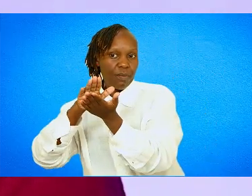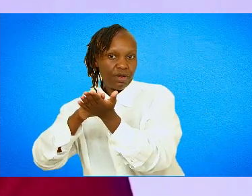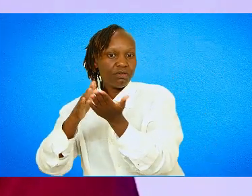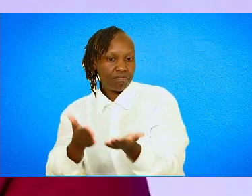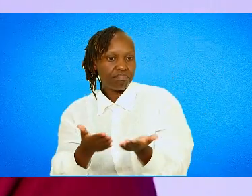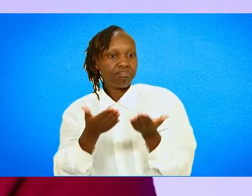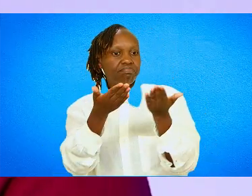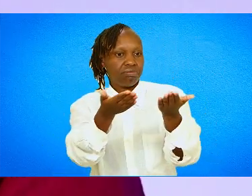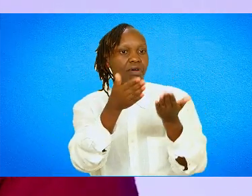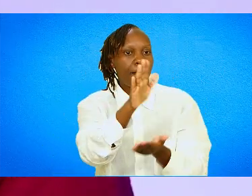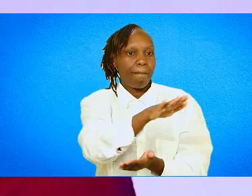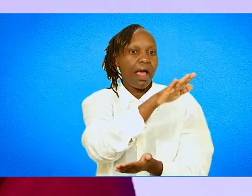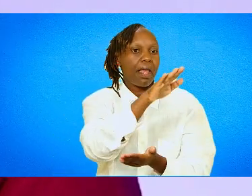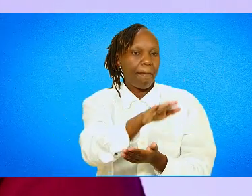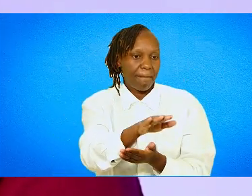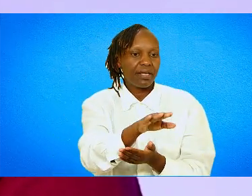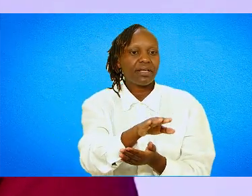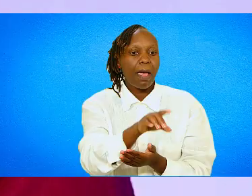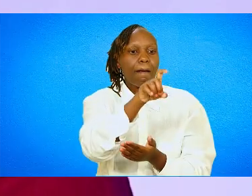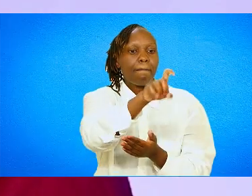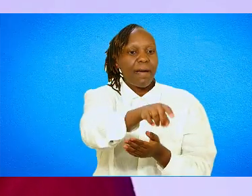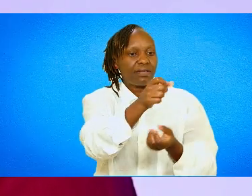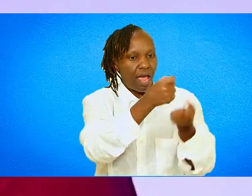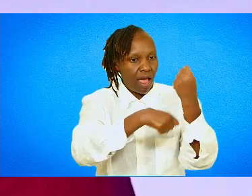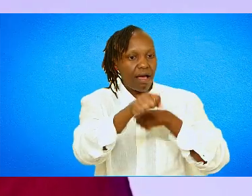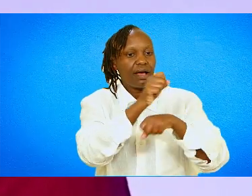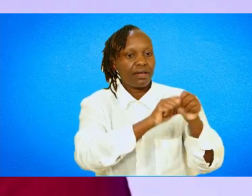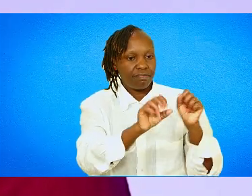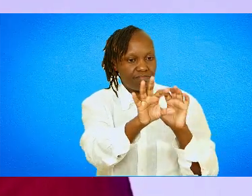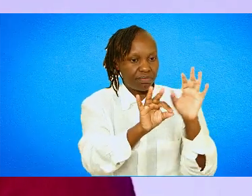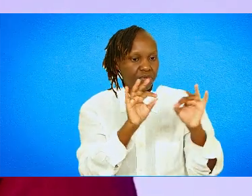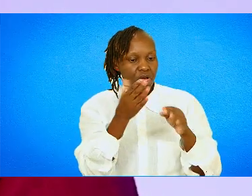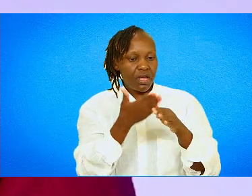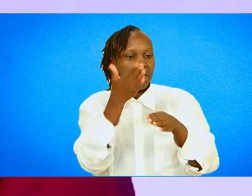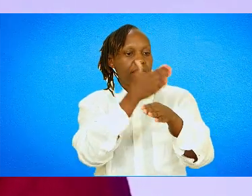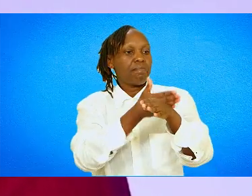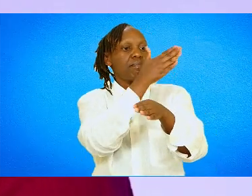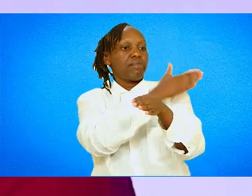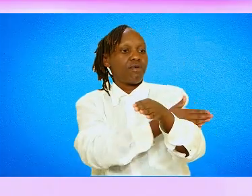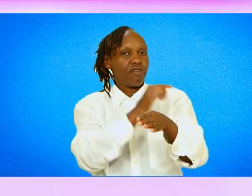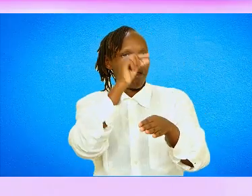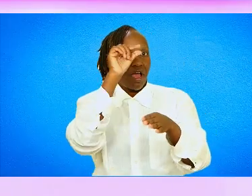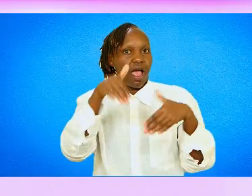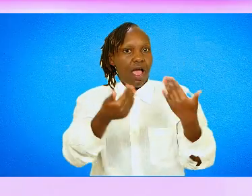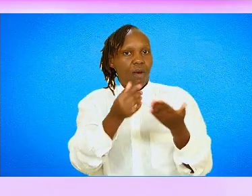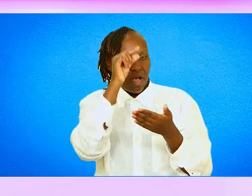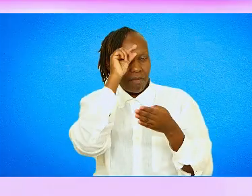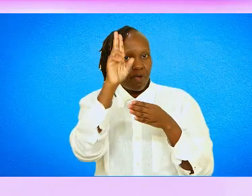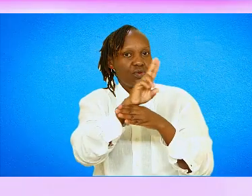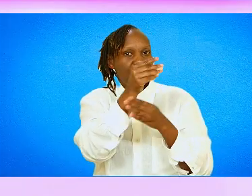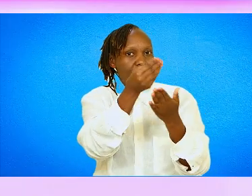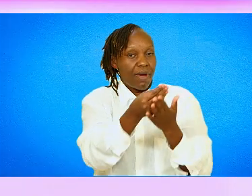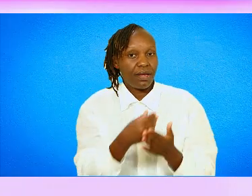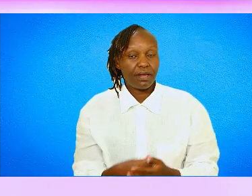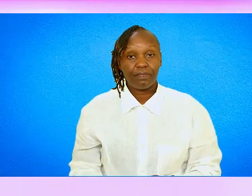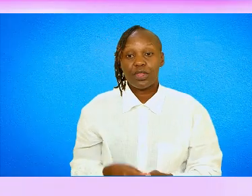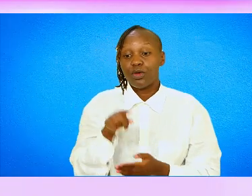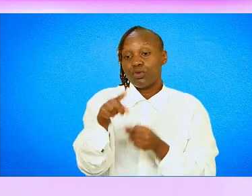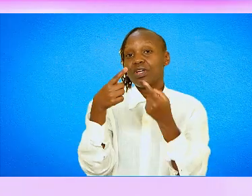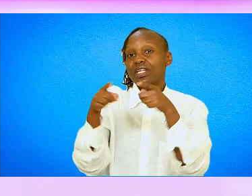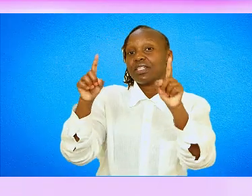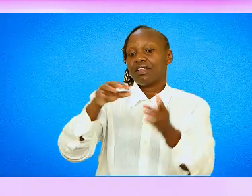in Parliament, where they must be acted upon to improve how government spends money. In the end, successful